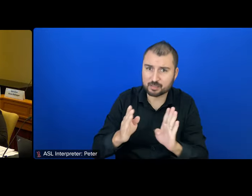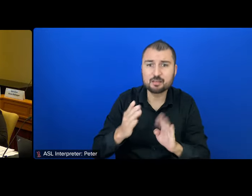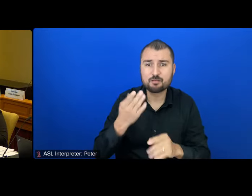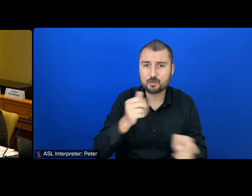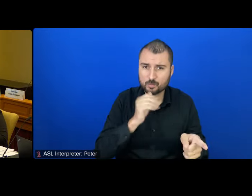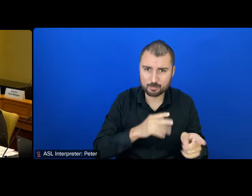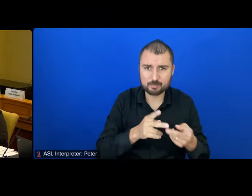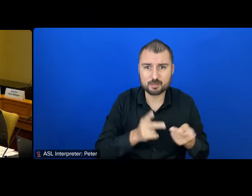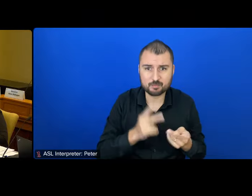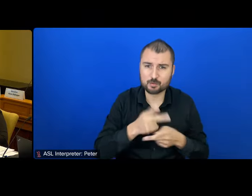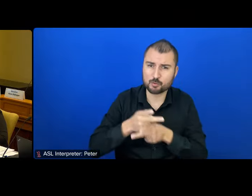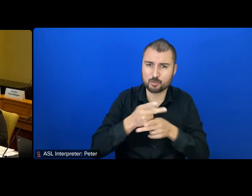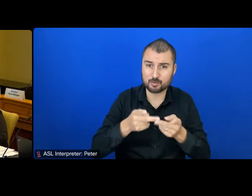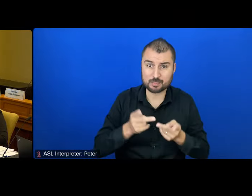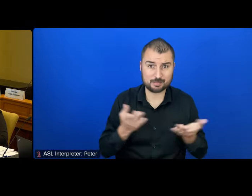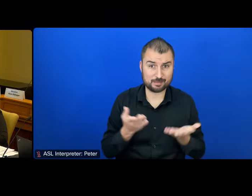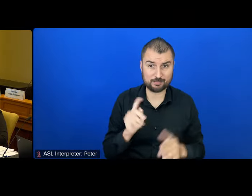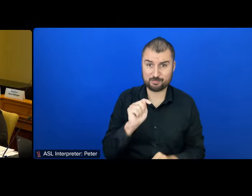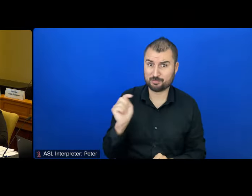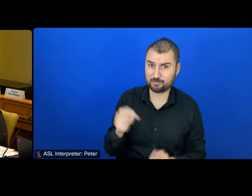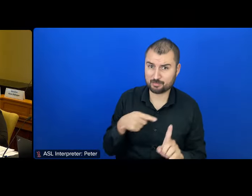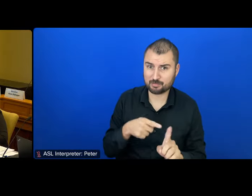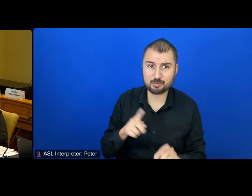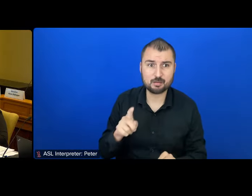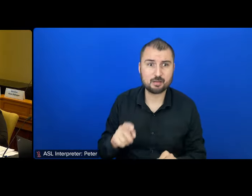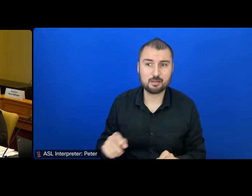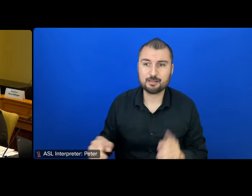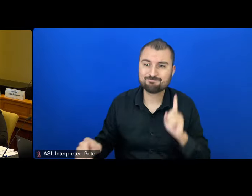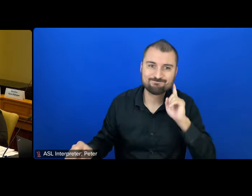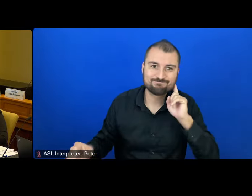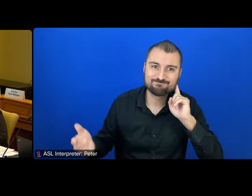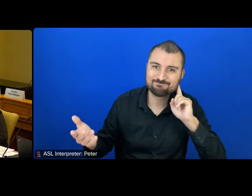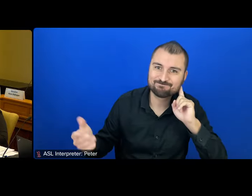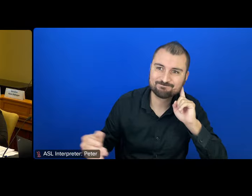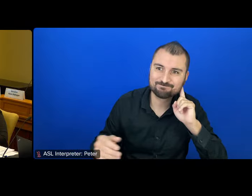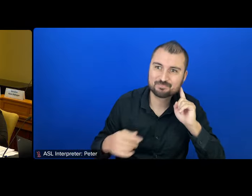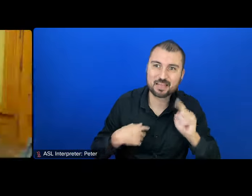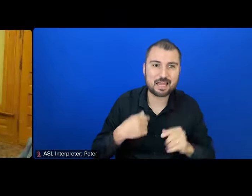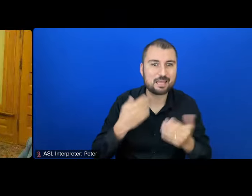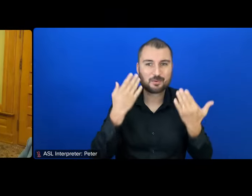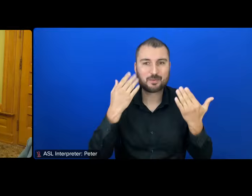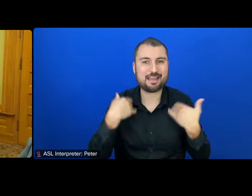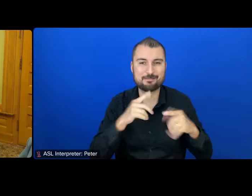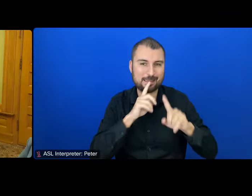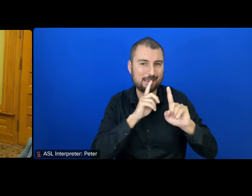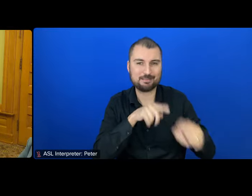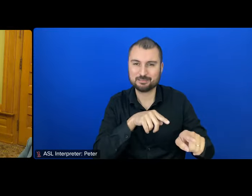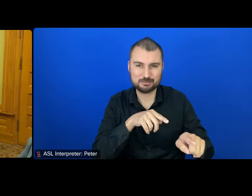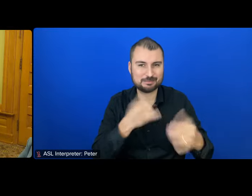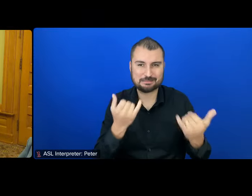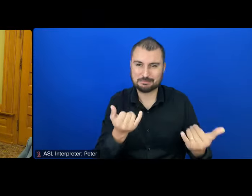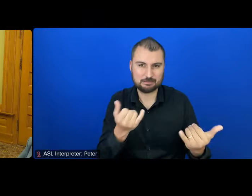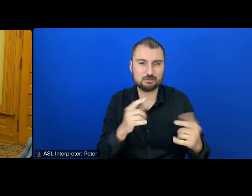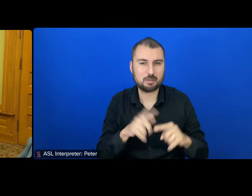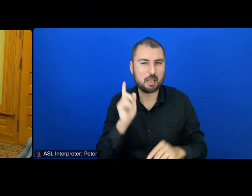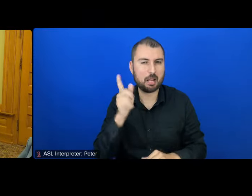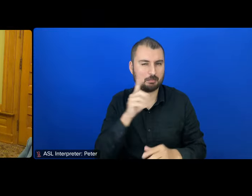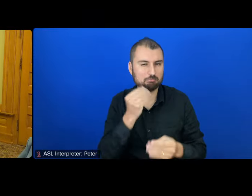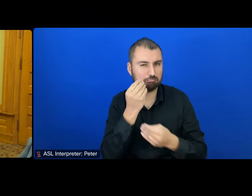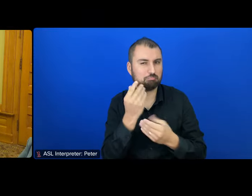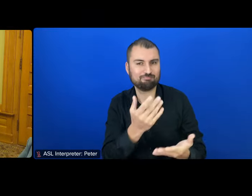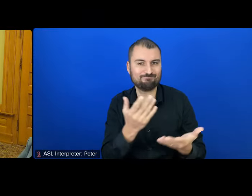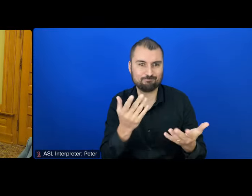here in Topeka? I can get with everyone and get back with you with that answer. I don't have it off the top of my head. Okay, thank you.